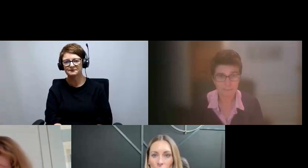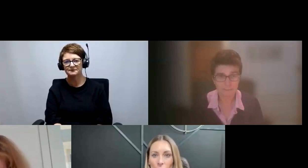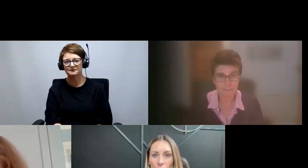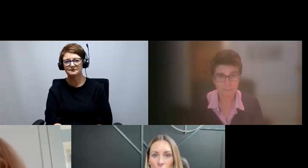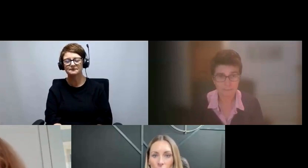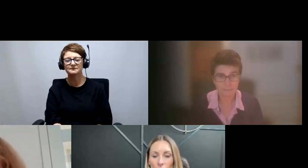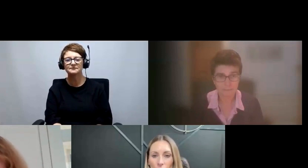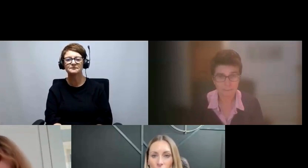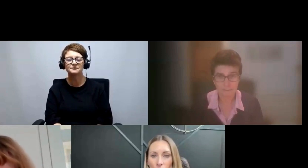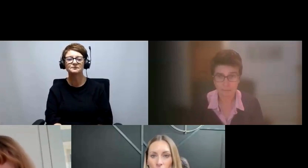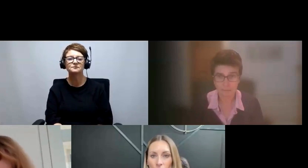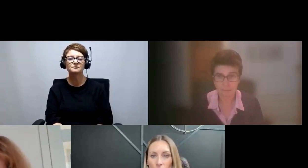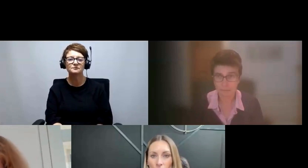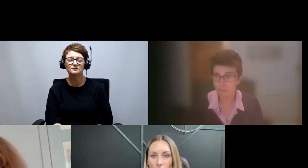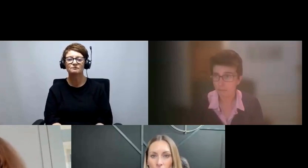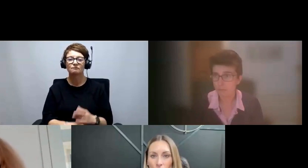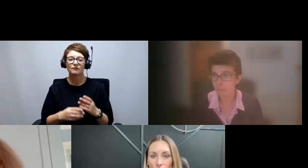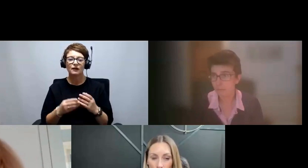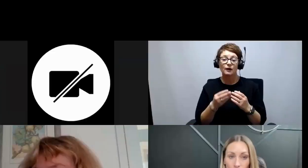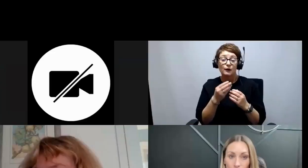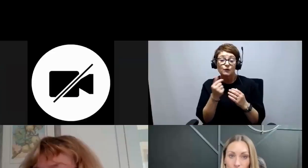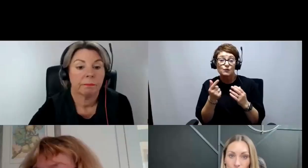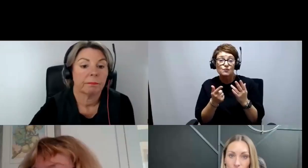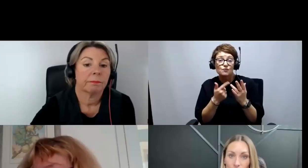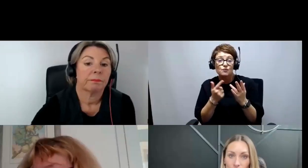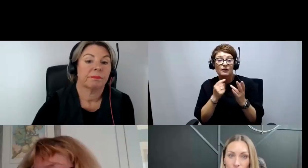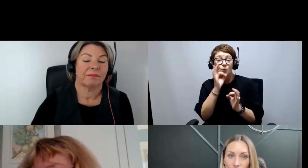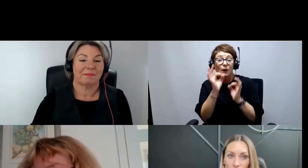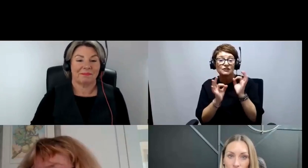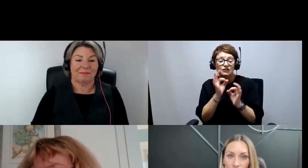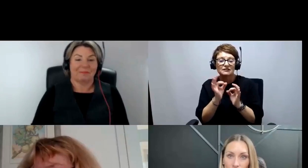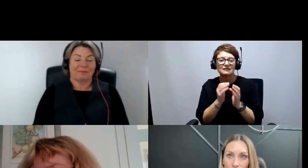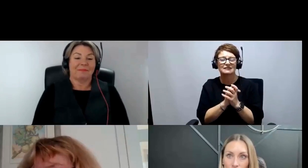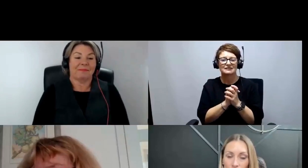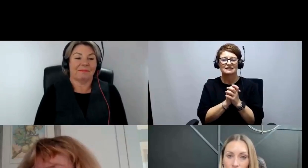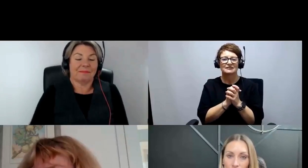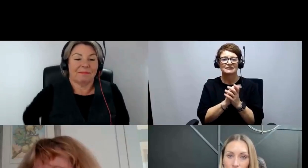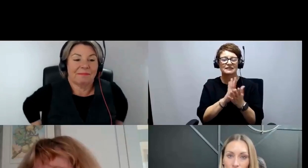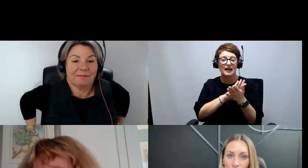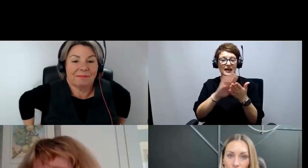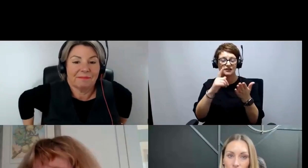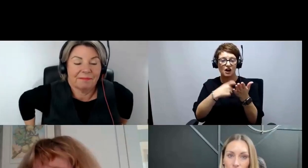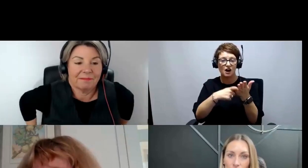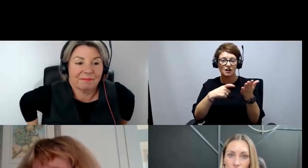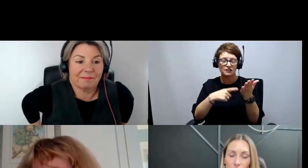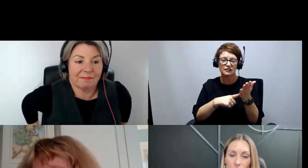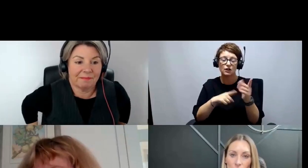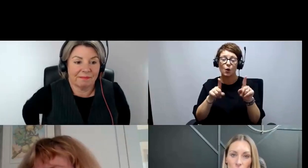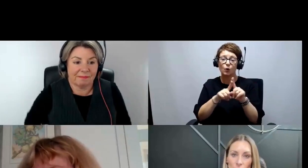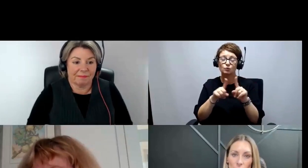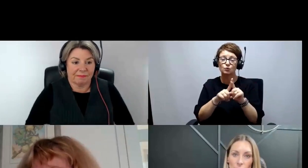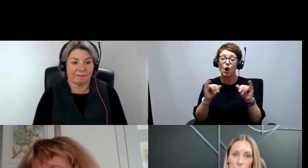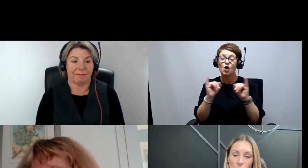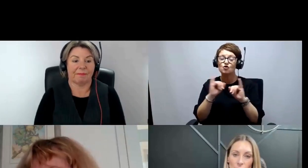And I noticed there are another couple just before you come in, Becky, about HRT and the impact on chronic health